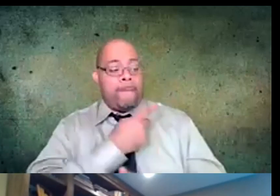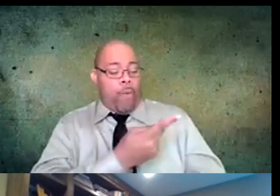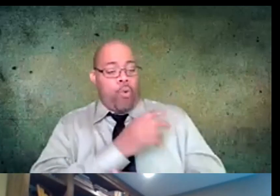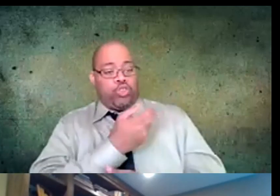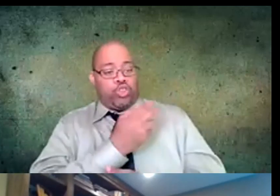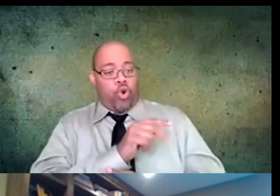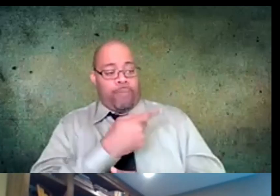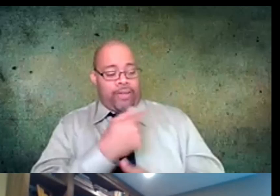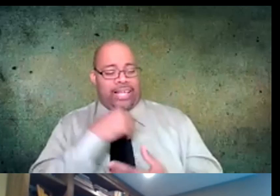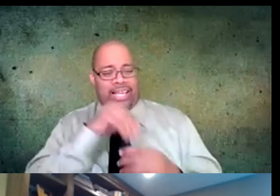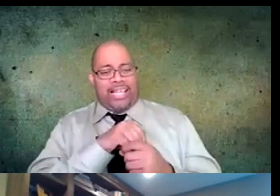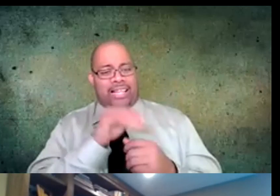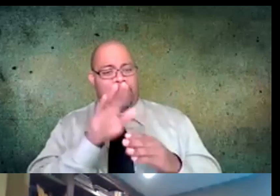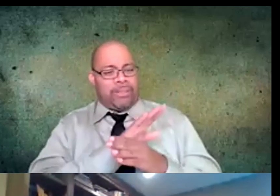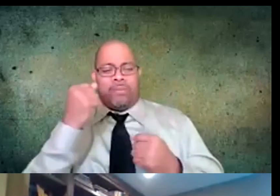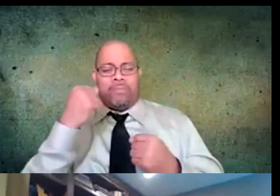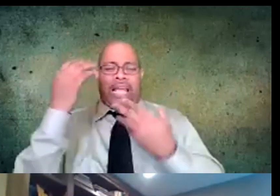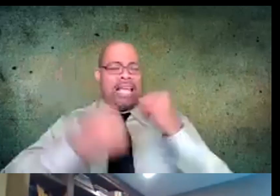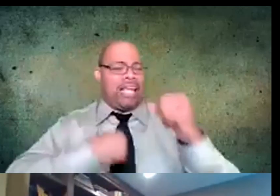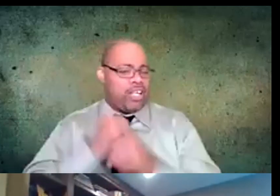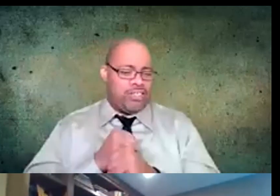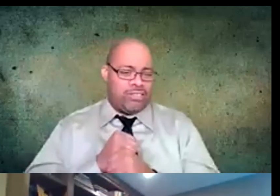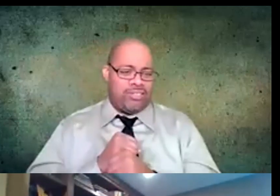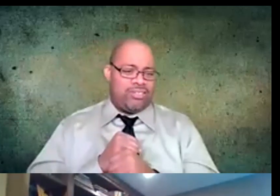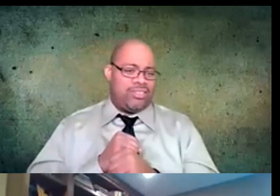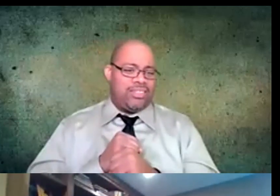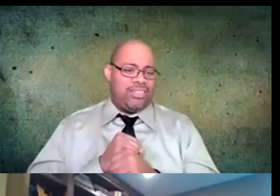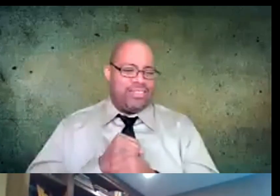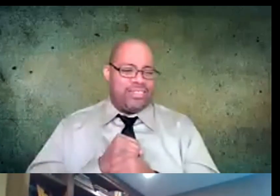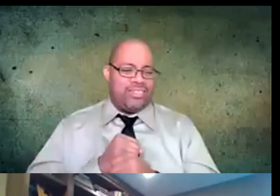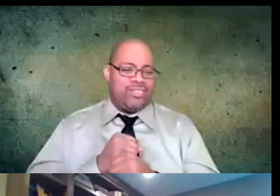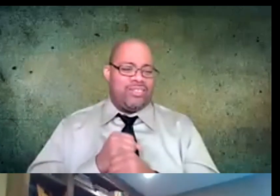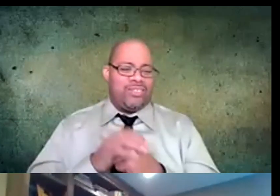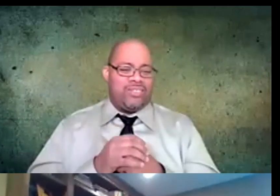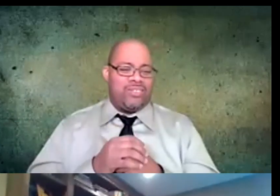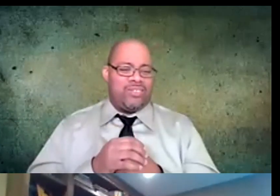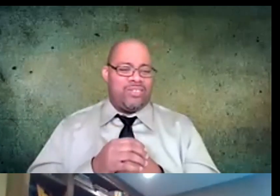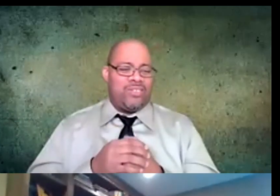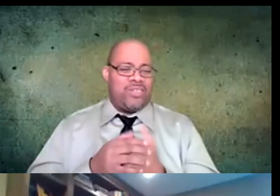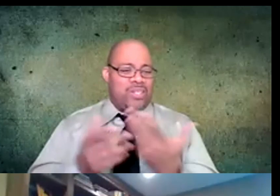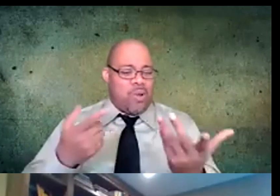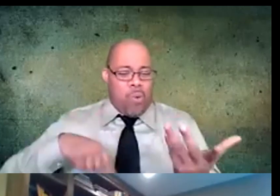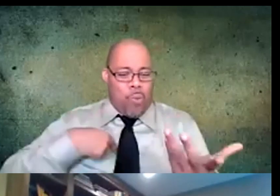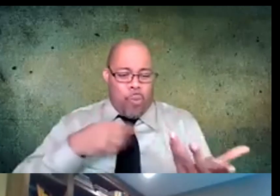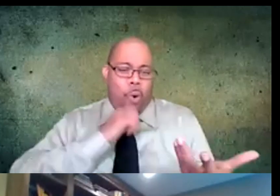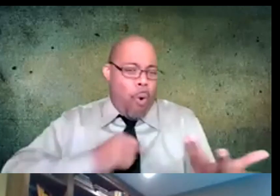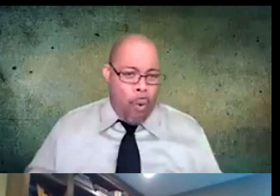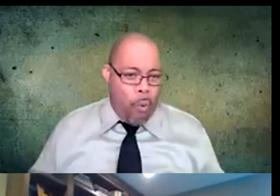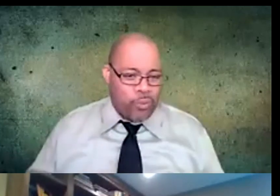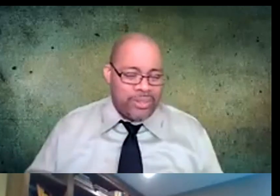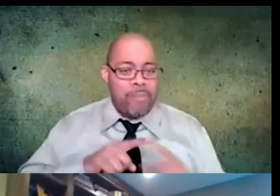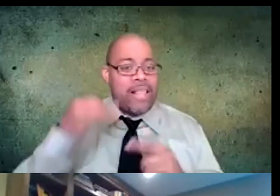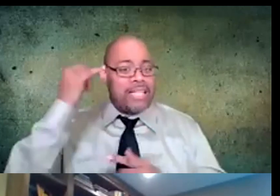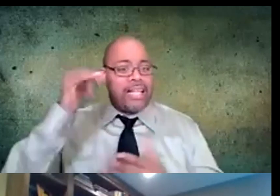the industry for decades. I know. We're old. We're old. But the idea that